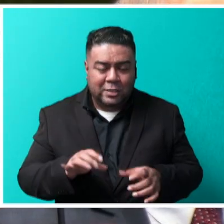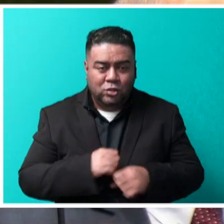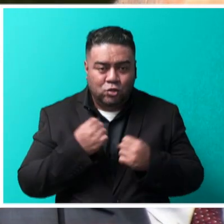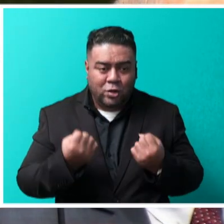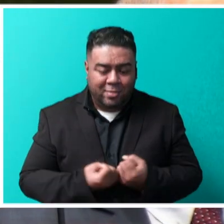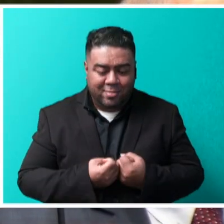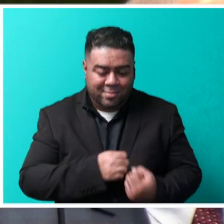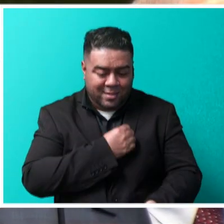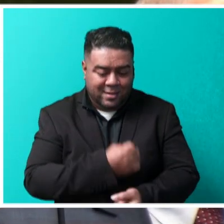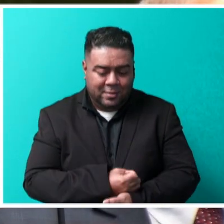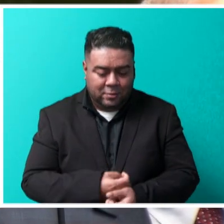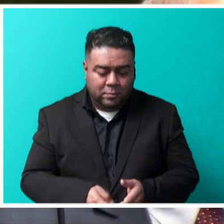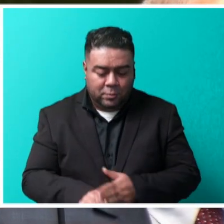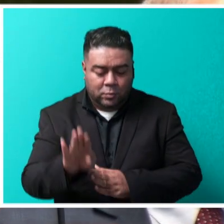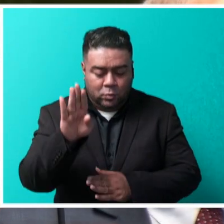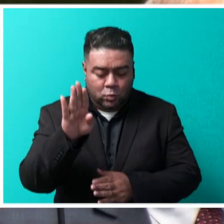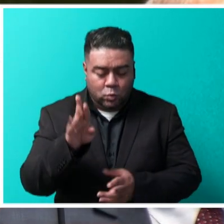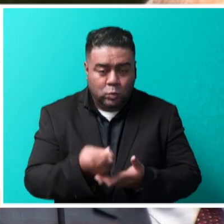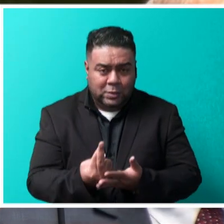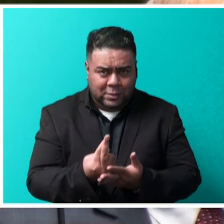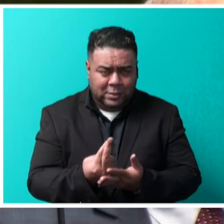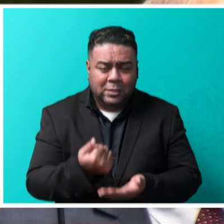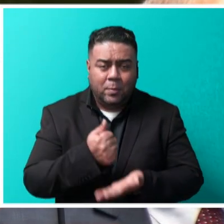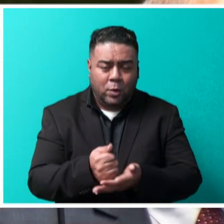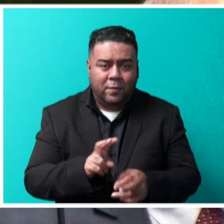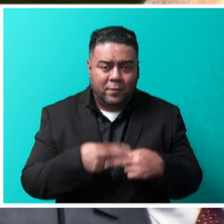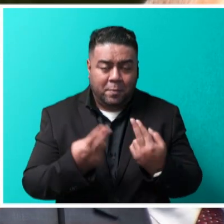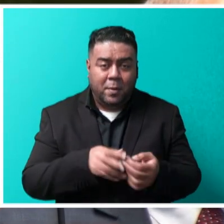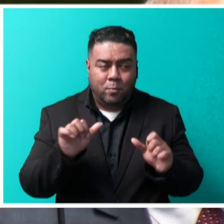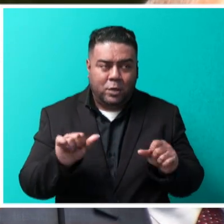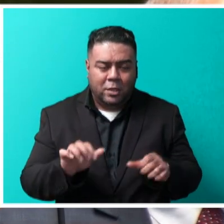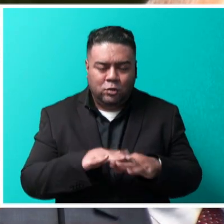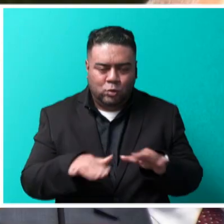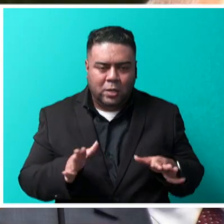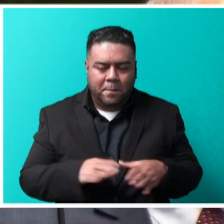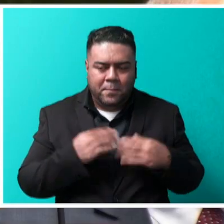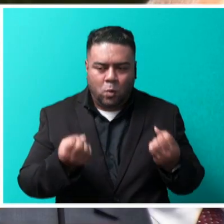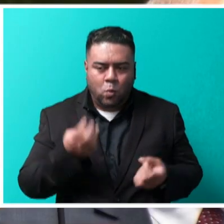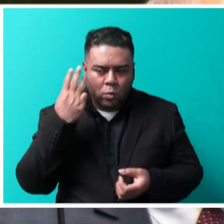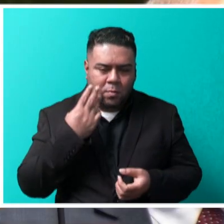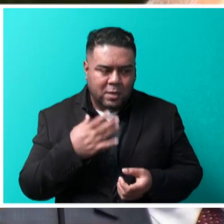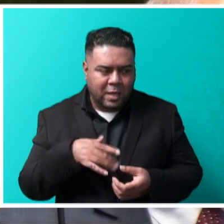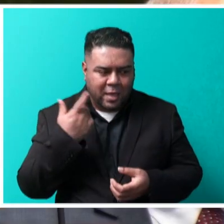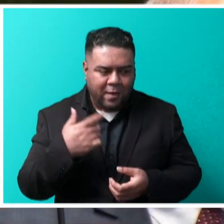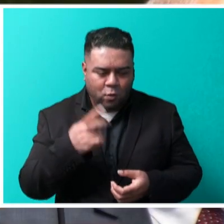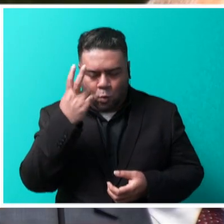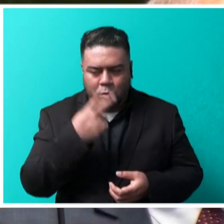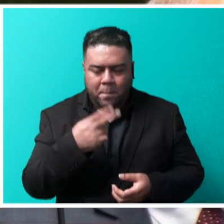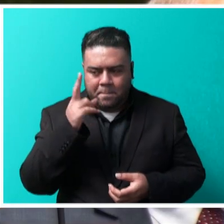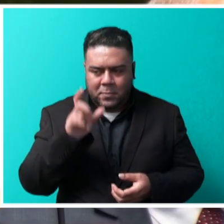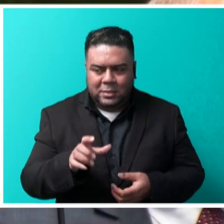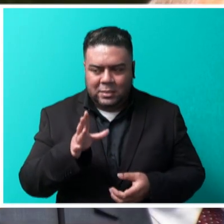our capacity to build resilience, support families, protect children, empower women, care for older persons and persons